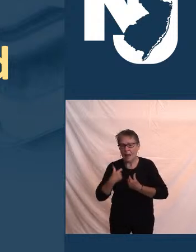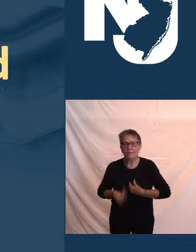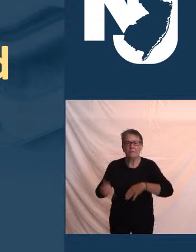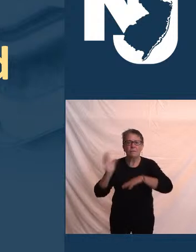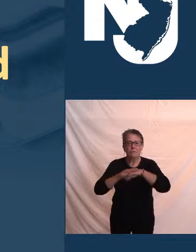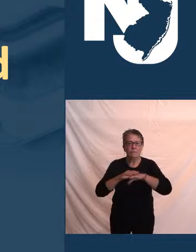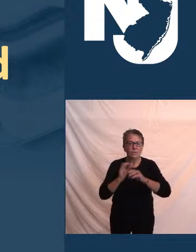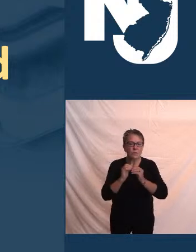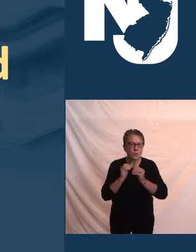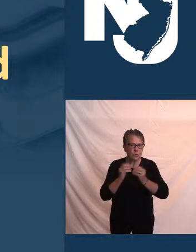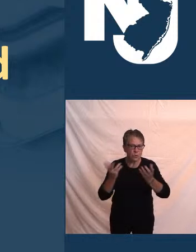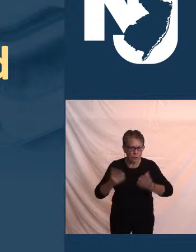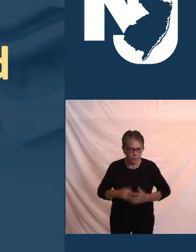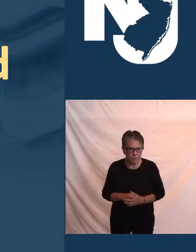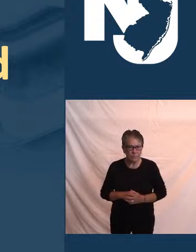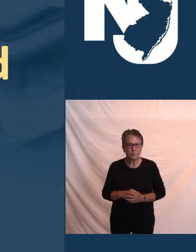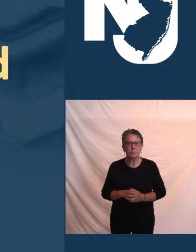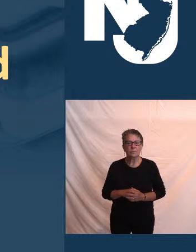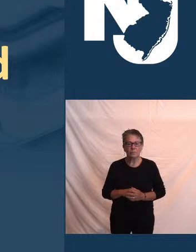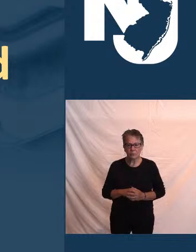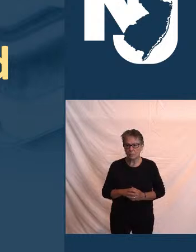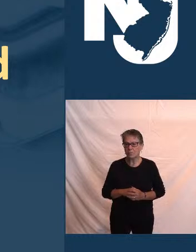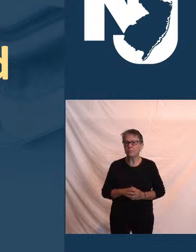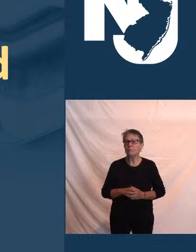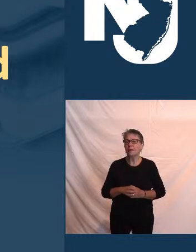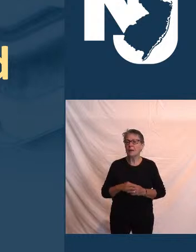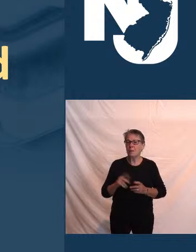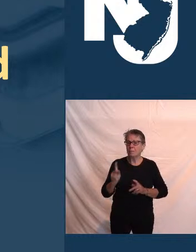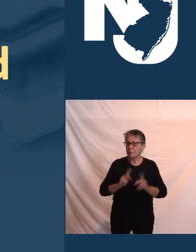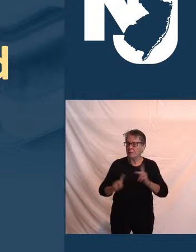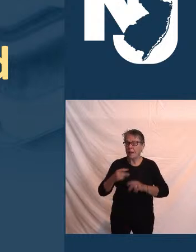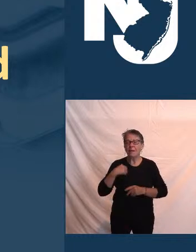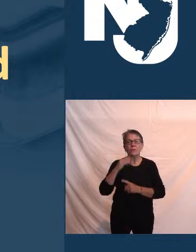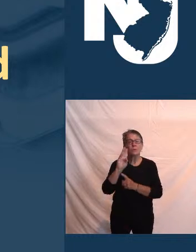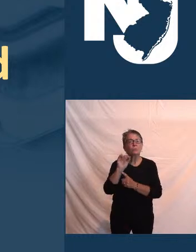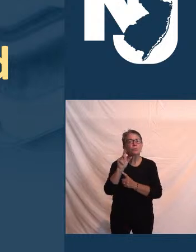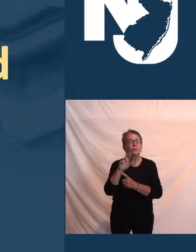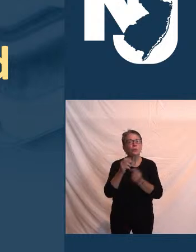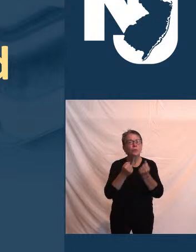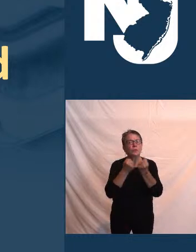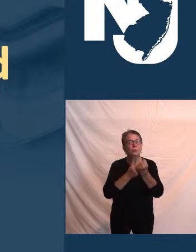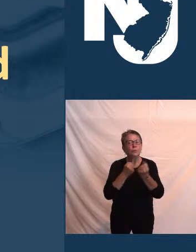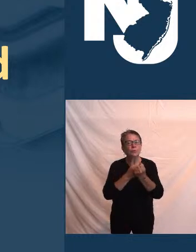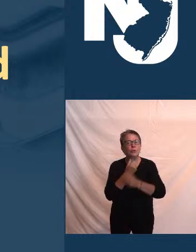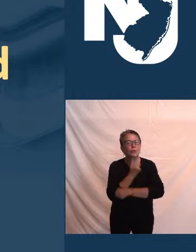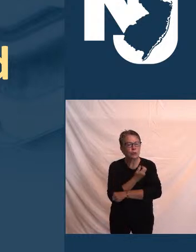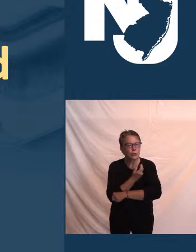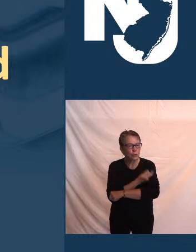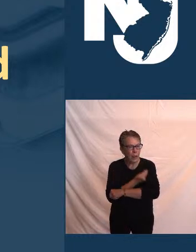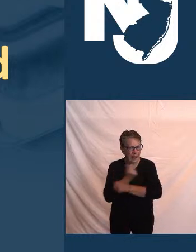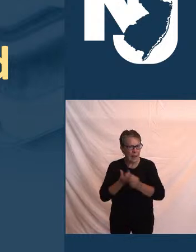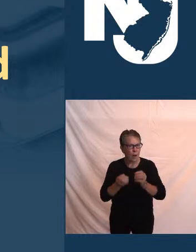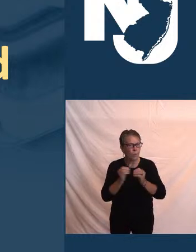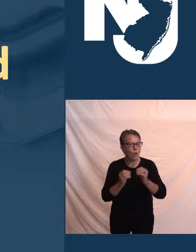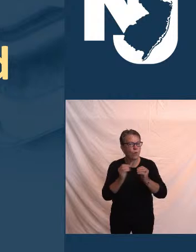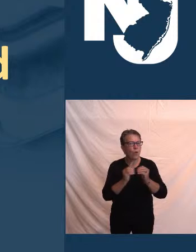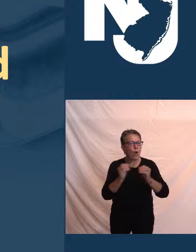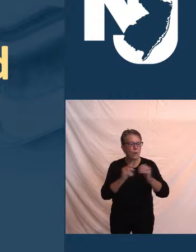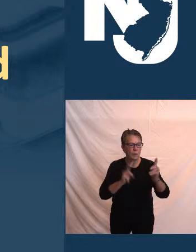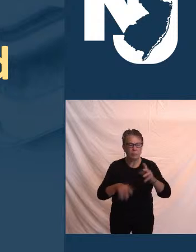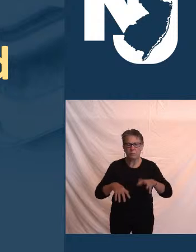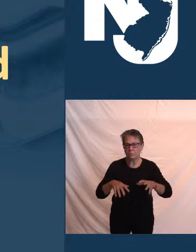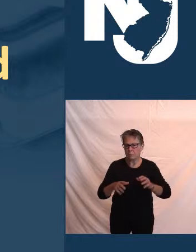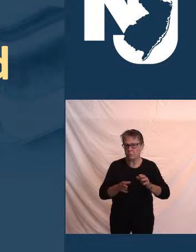and boosters also continues to move upward, and we do anticipate this number to increase as more and more